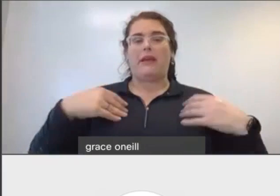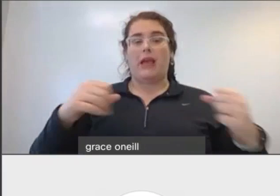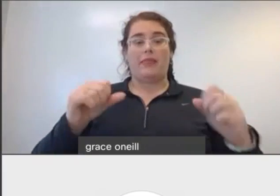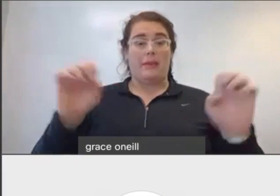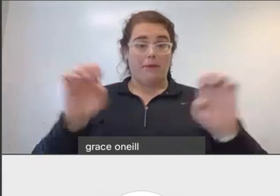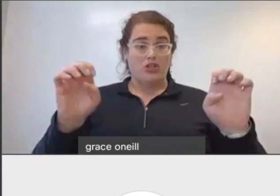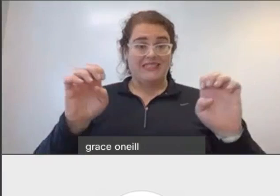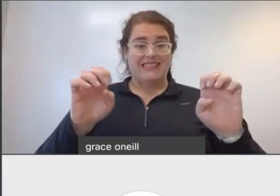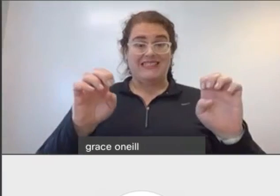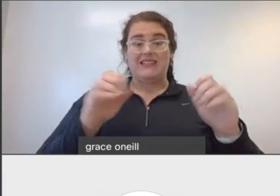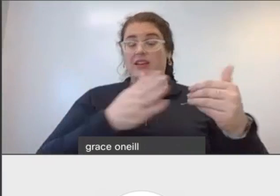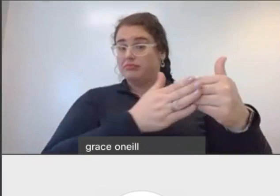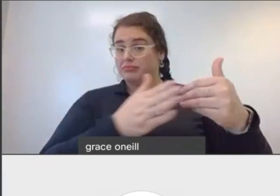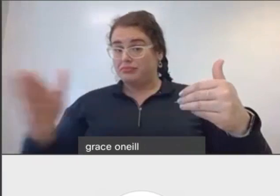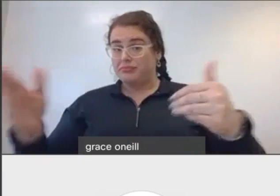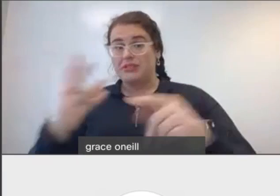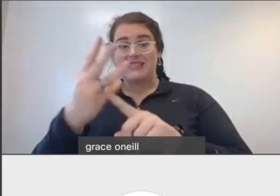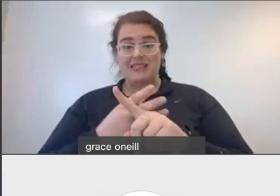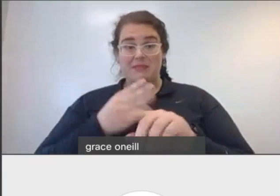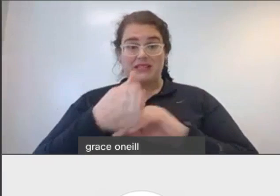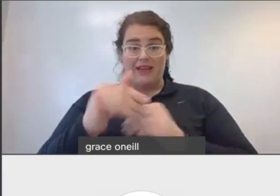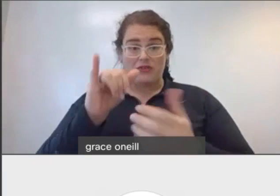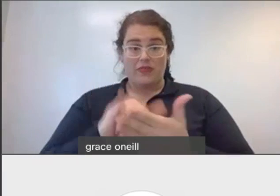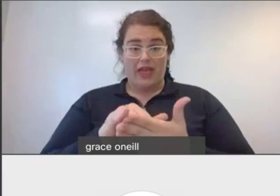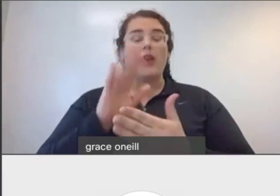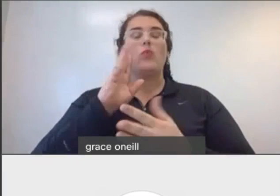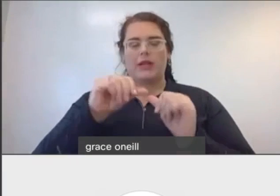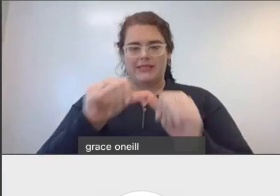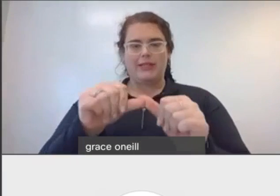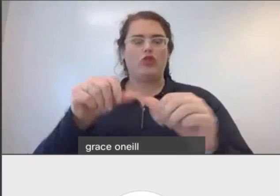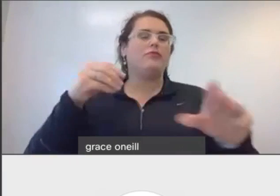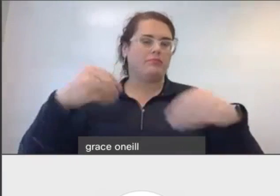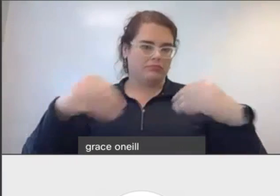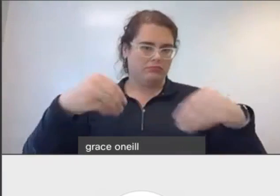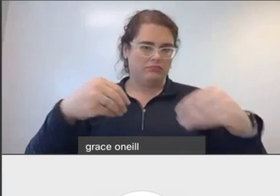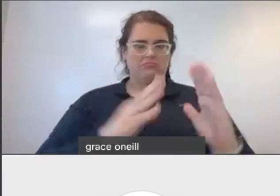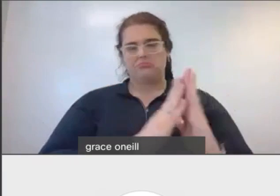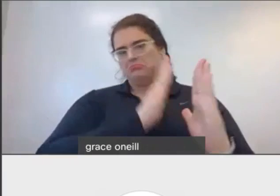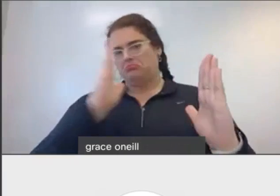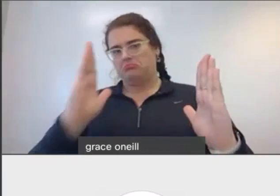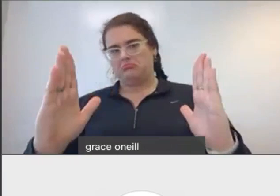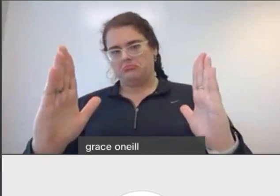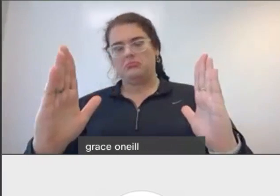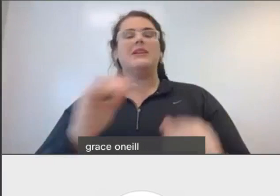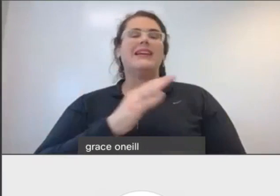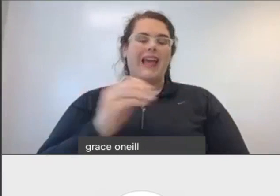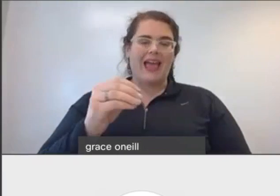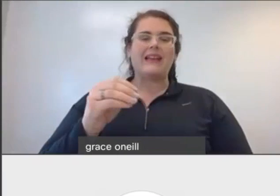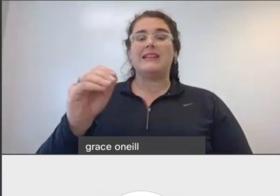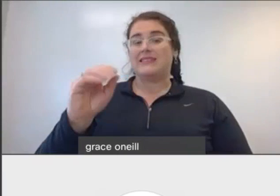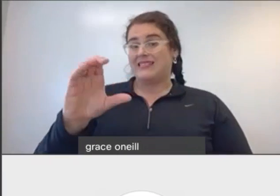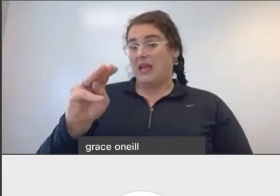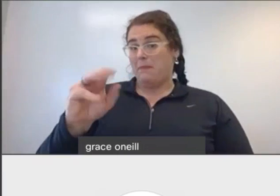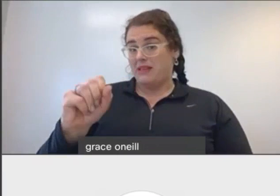emergency, we can continue to keep these flexibilities in place. And we have stated, since CMS allowed for